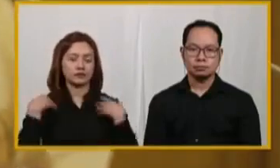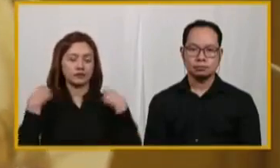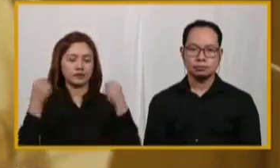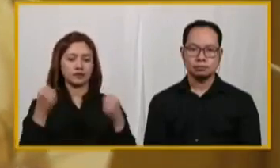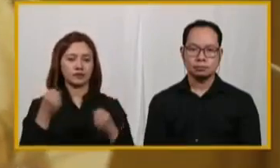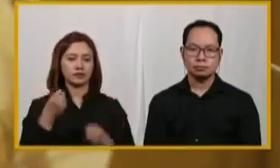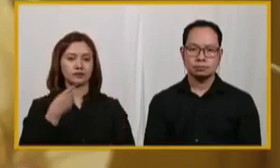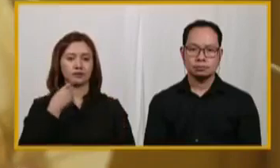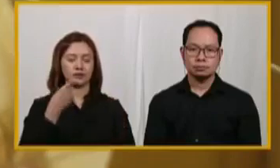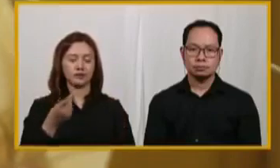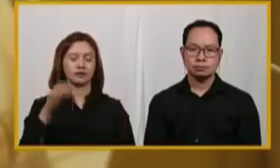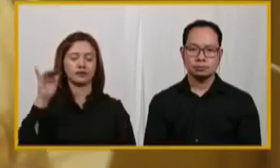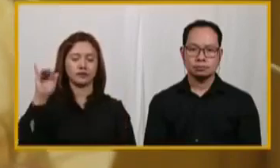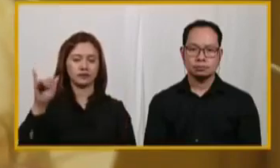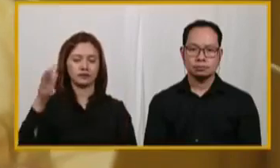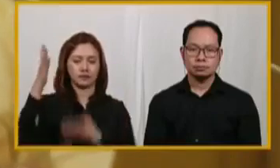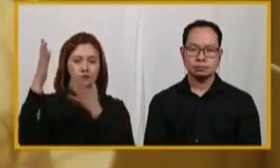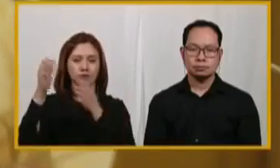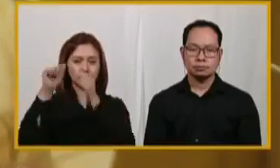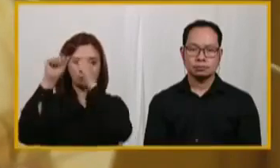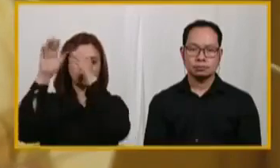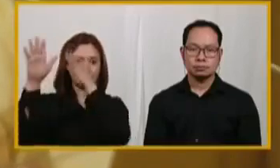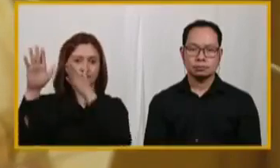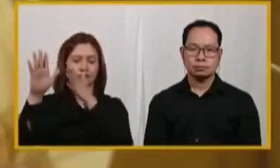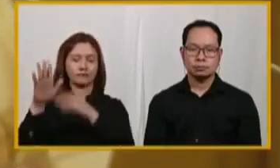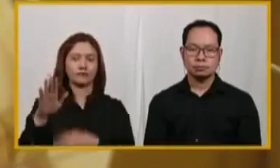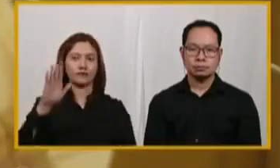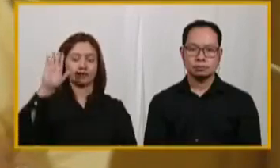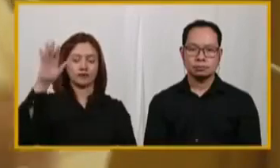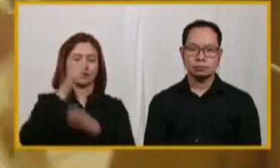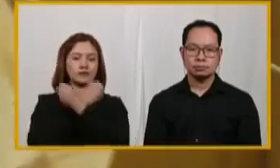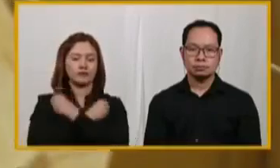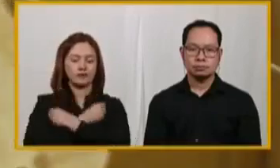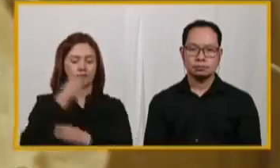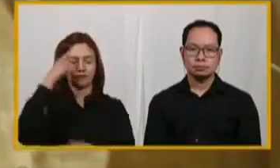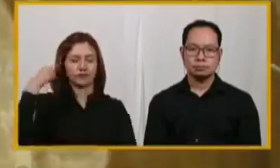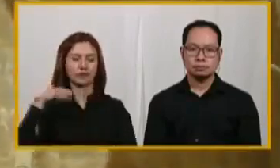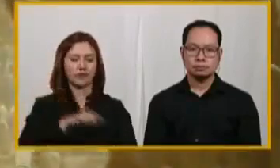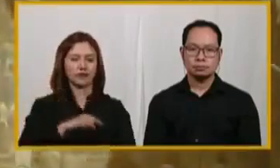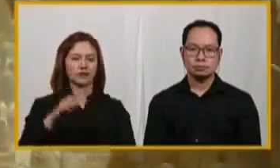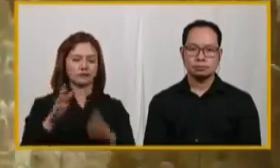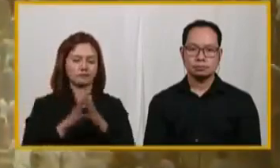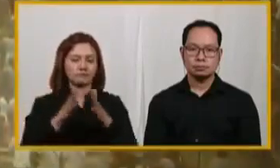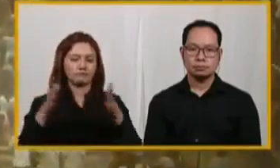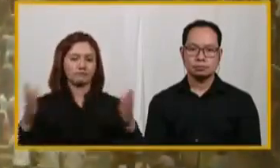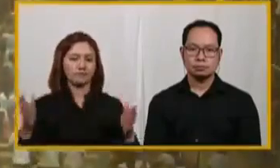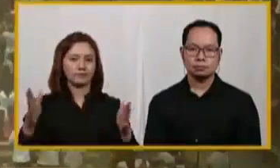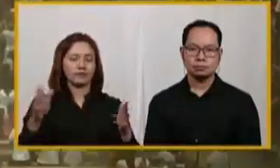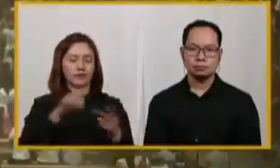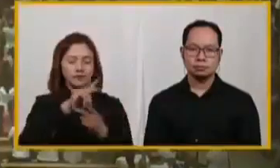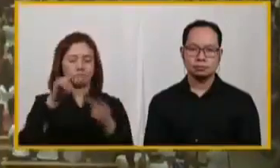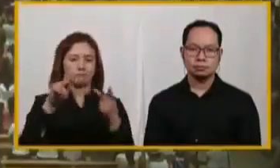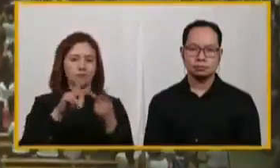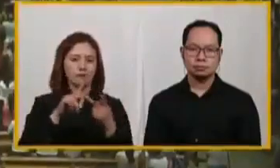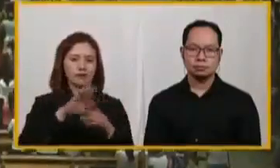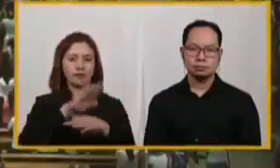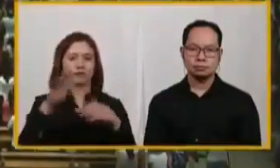Father. Your love for us is abundant and is perfect in every